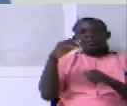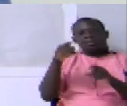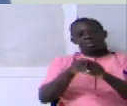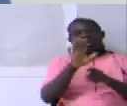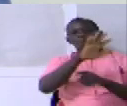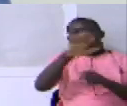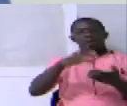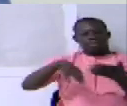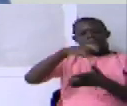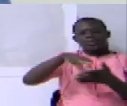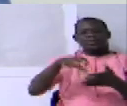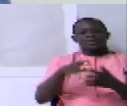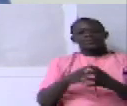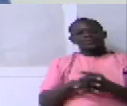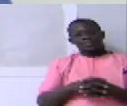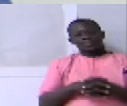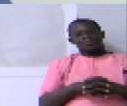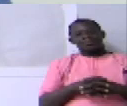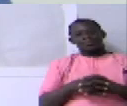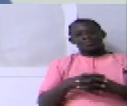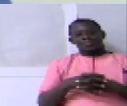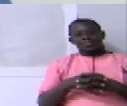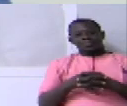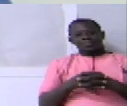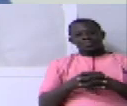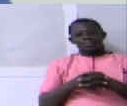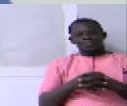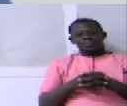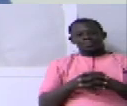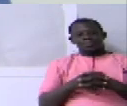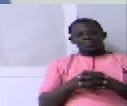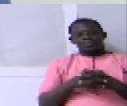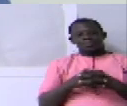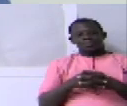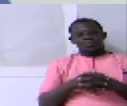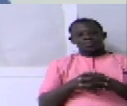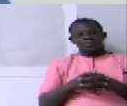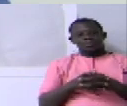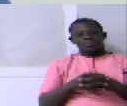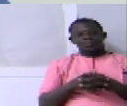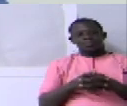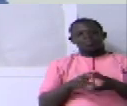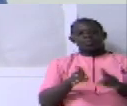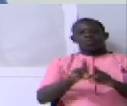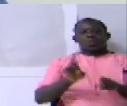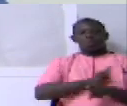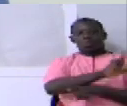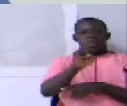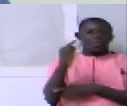nyin ika fason fulaledi asinandingu wala ajarama. We have had